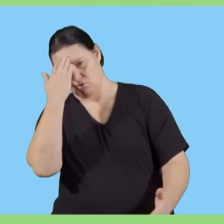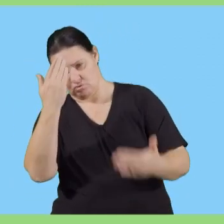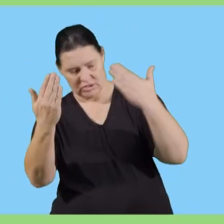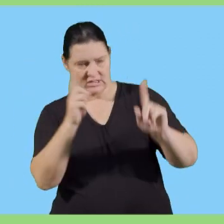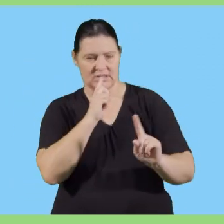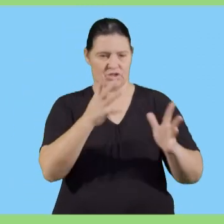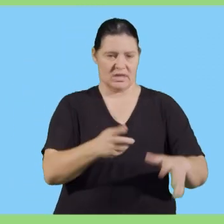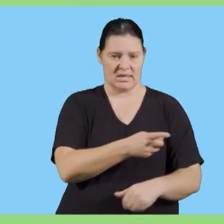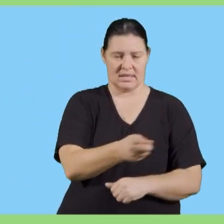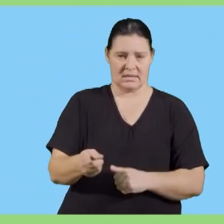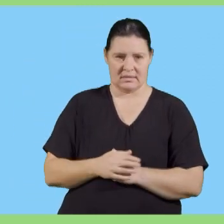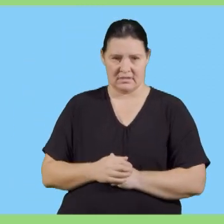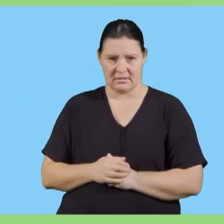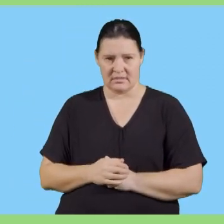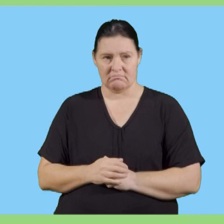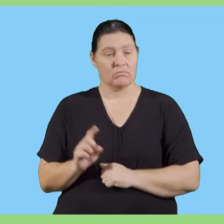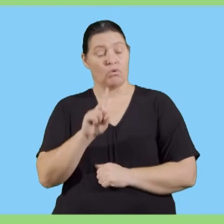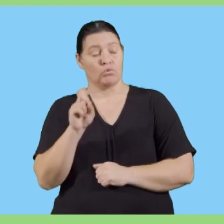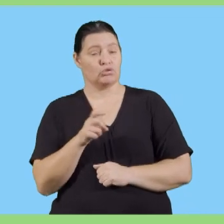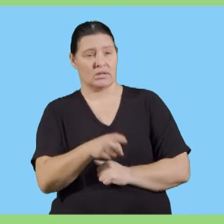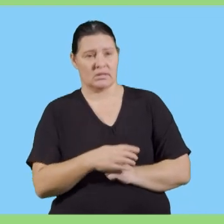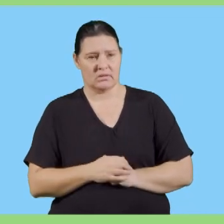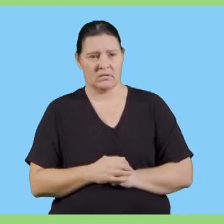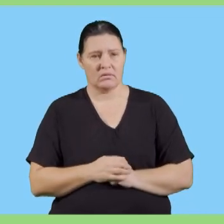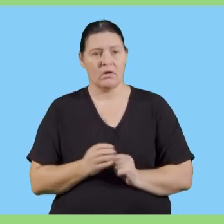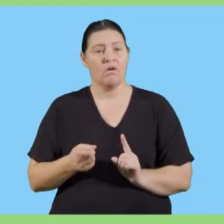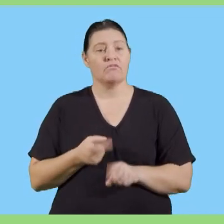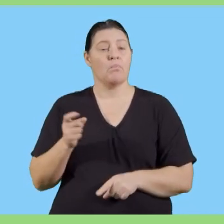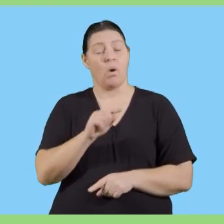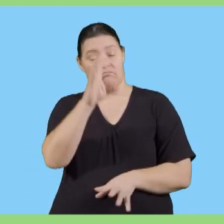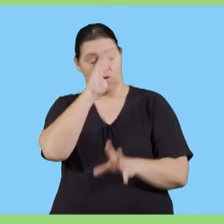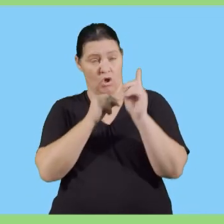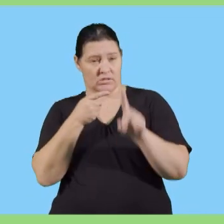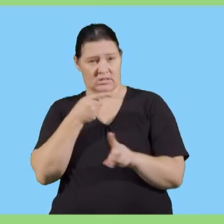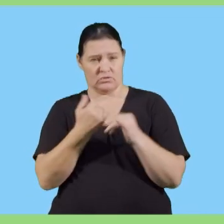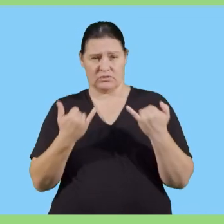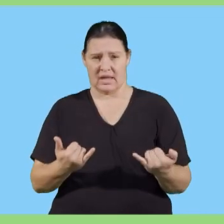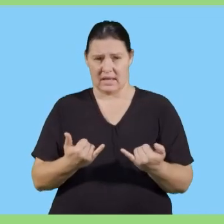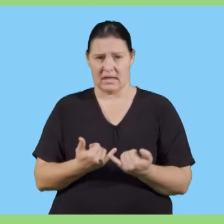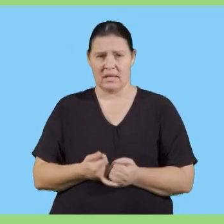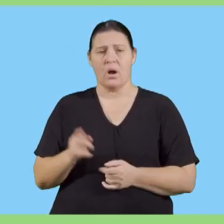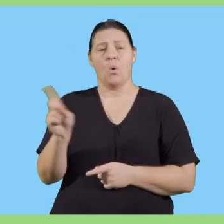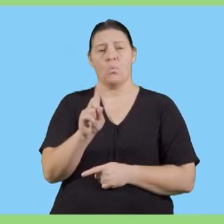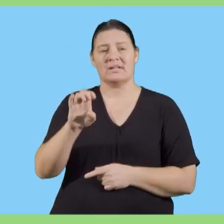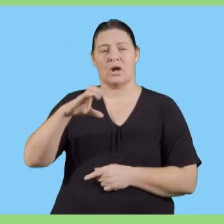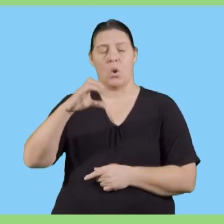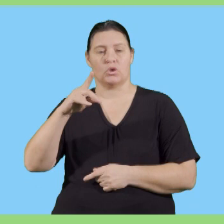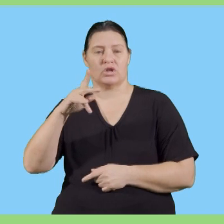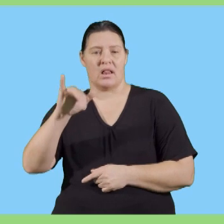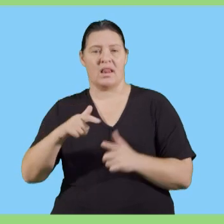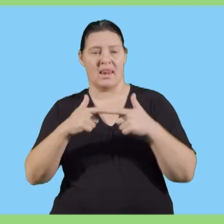and greets the teachers. Now here comes your question. From what we have learned today,